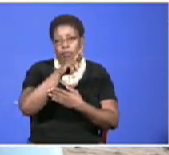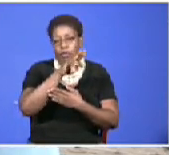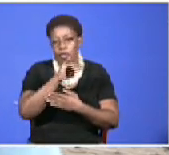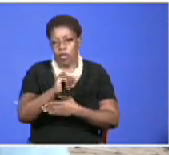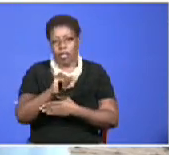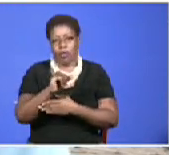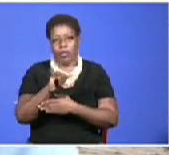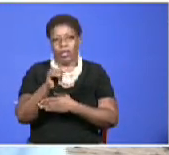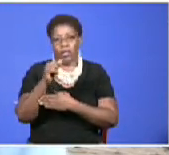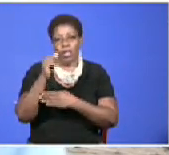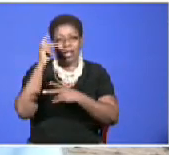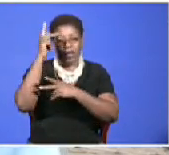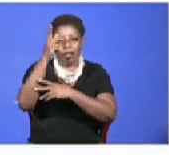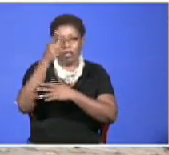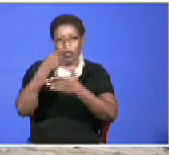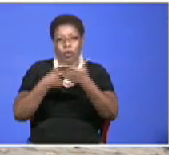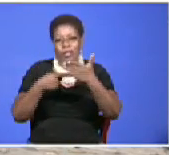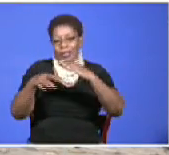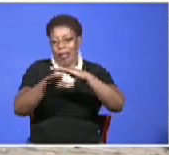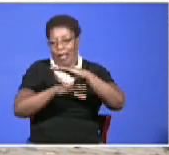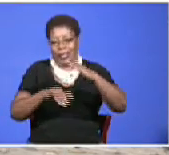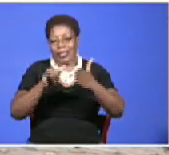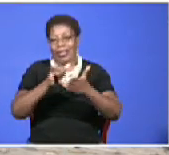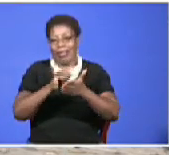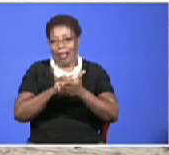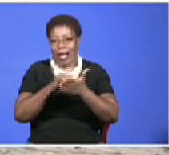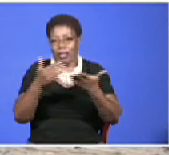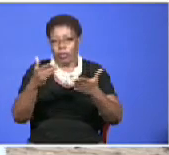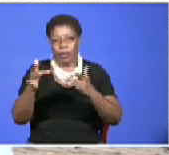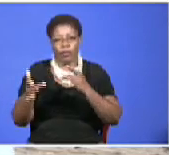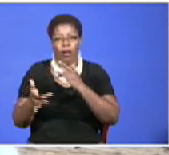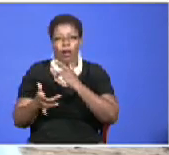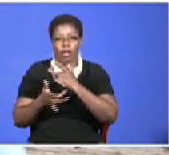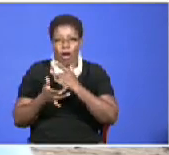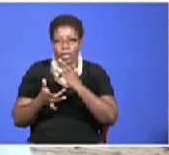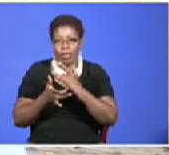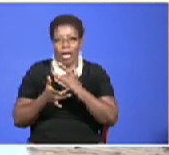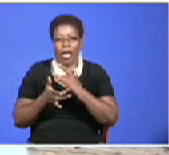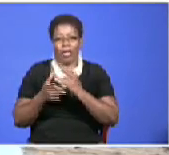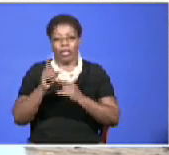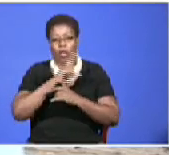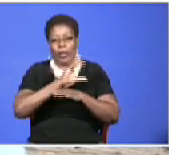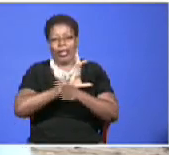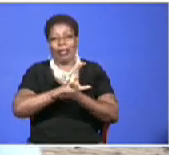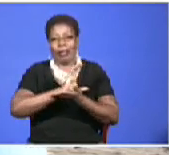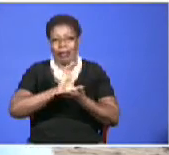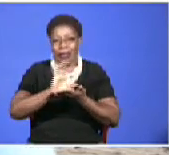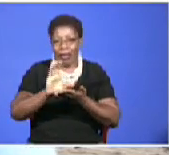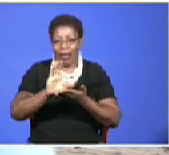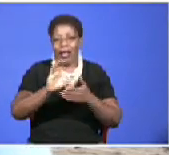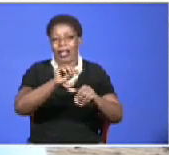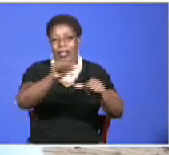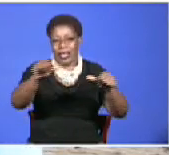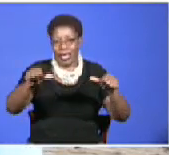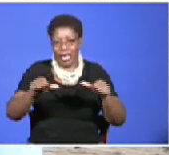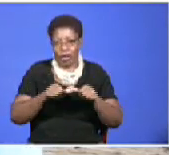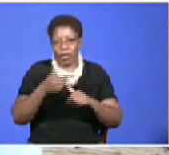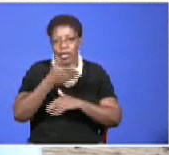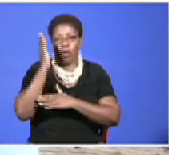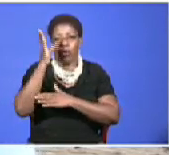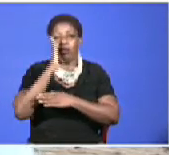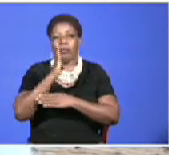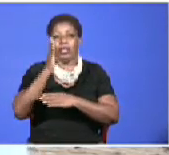project what could be under that rubble. We have to contact the authorities. We have to clear the area, which means that there will be